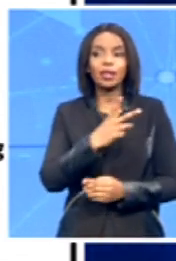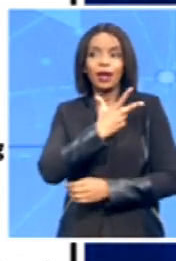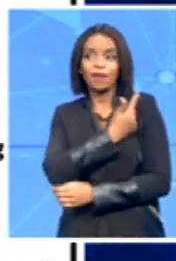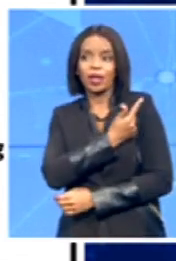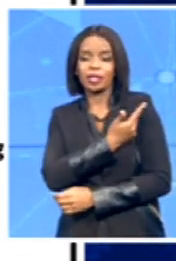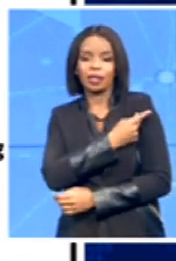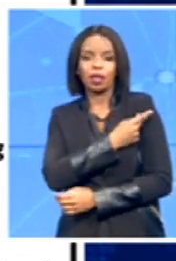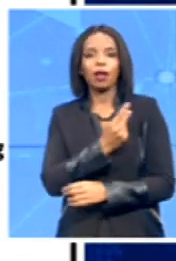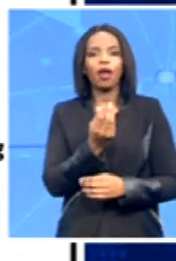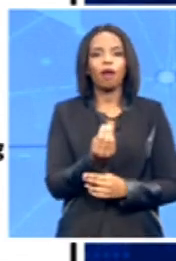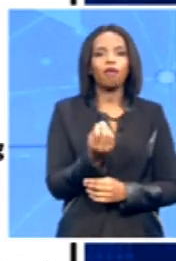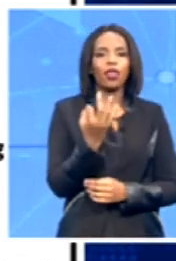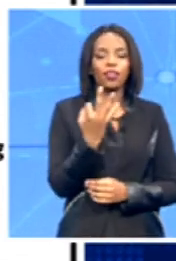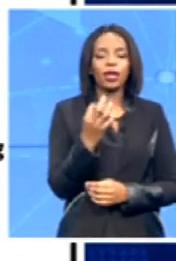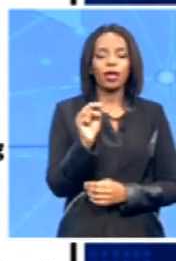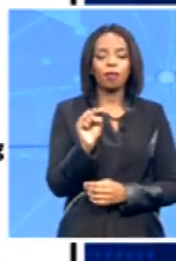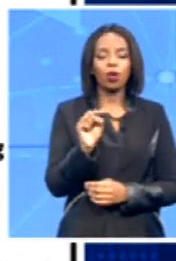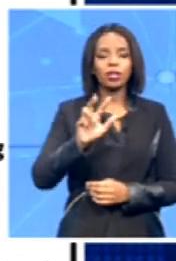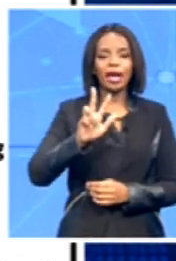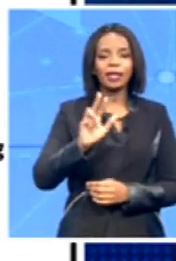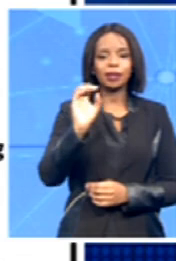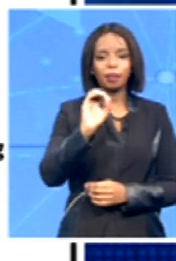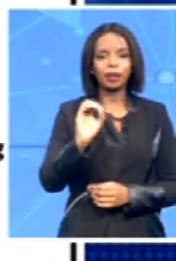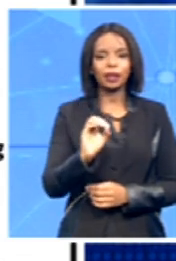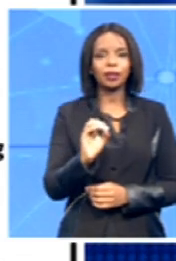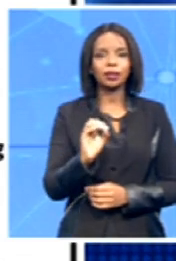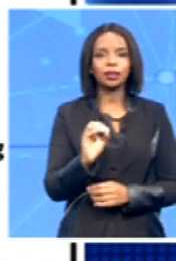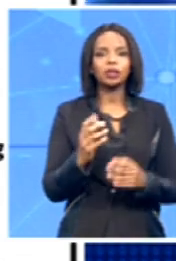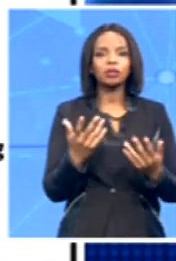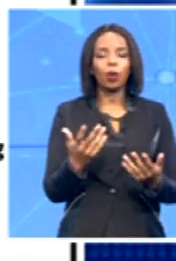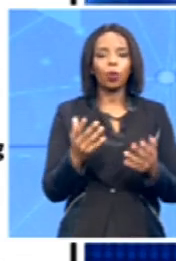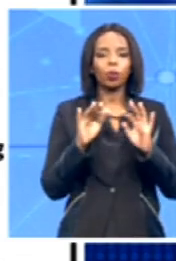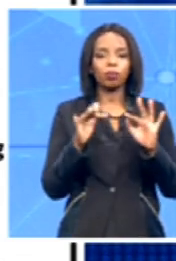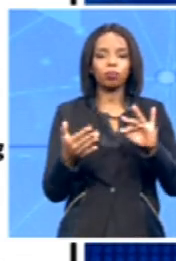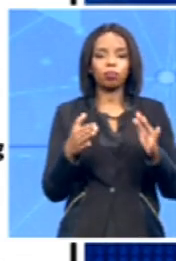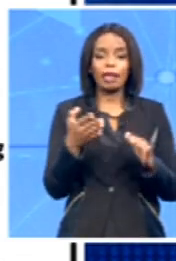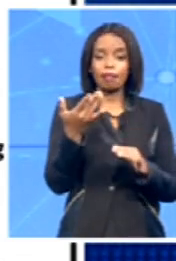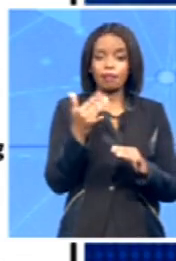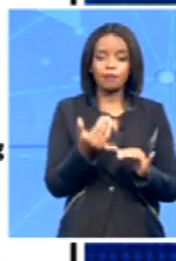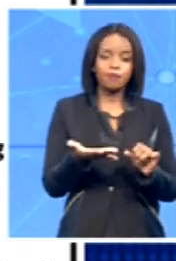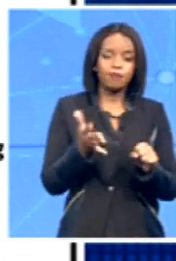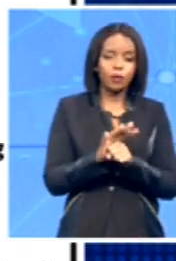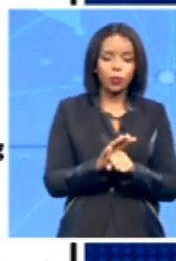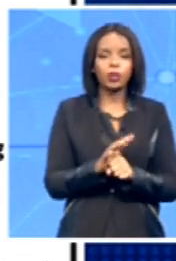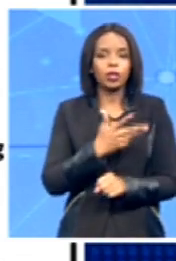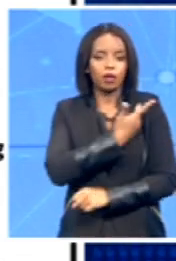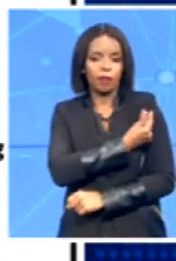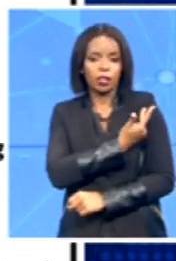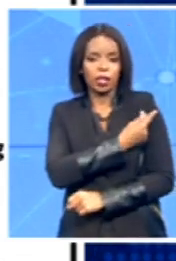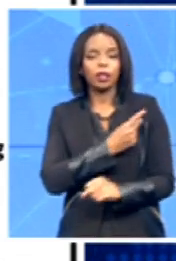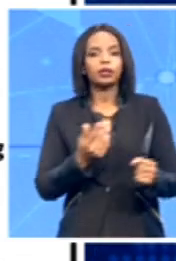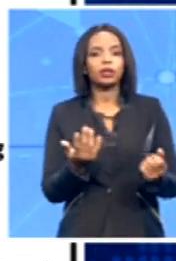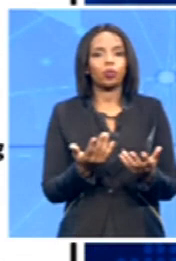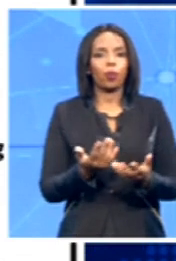lower risk of dying if you are fully vaccinated in the fourth wave, compared to 3.2% lower risk if you were